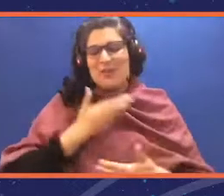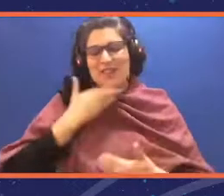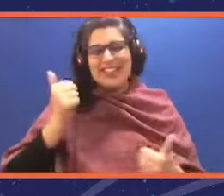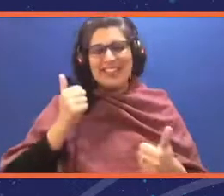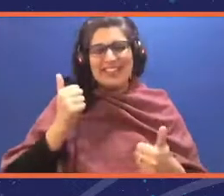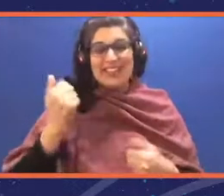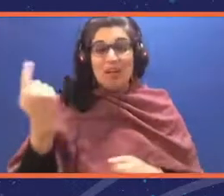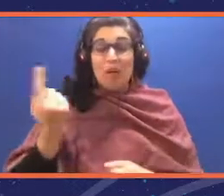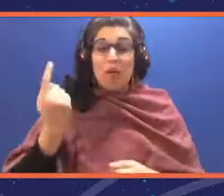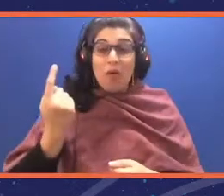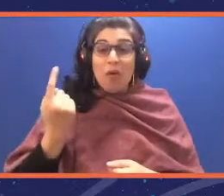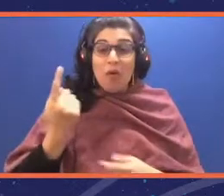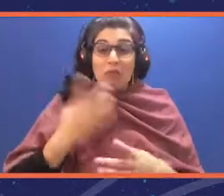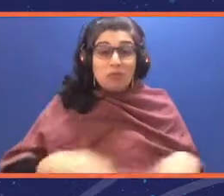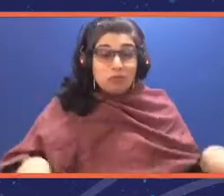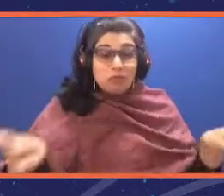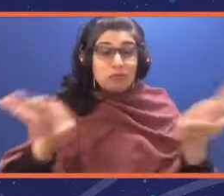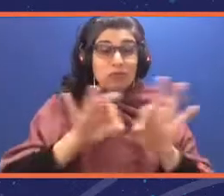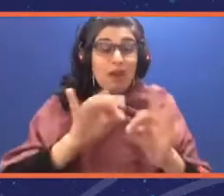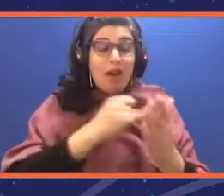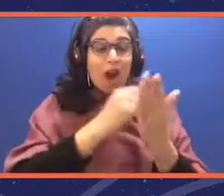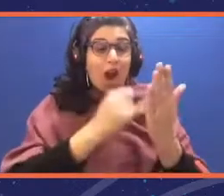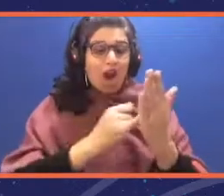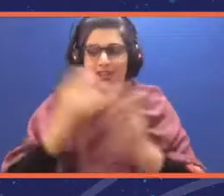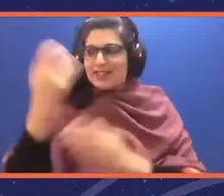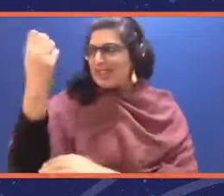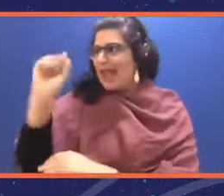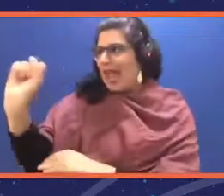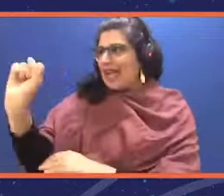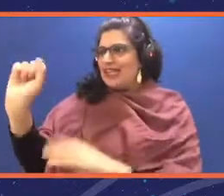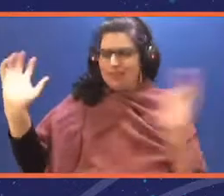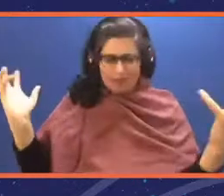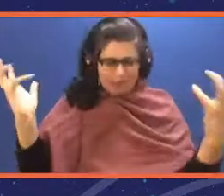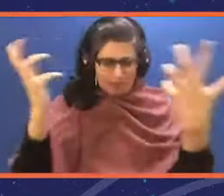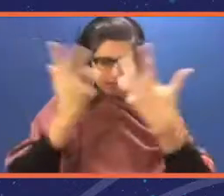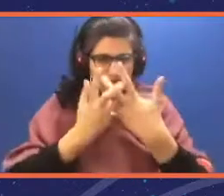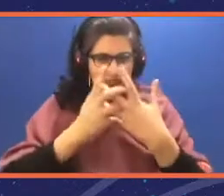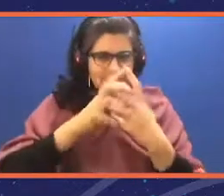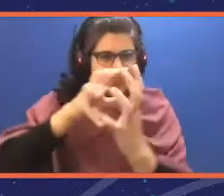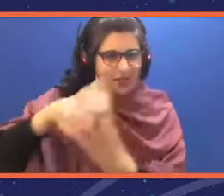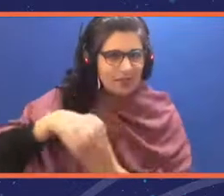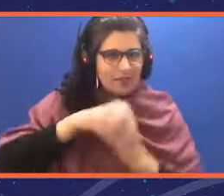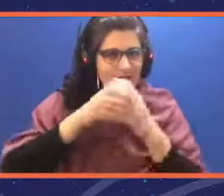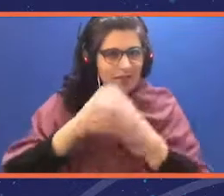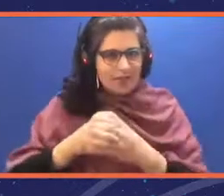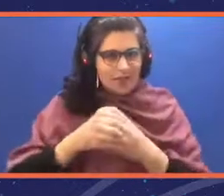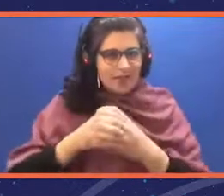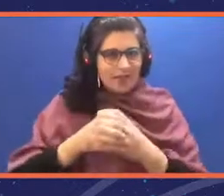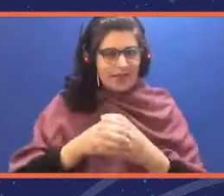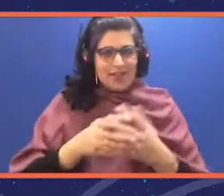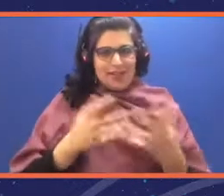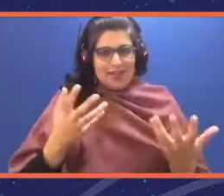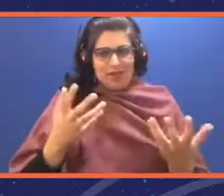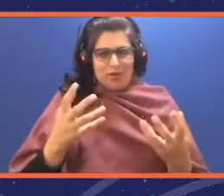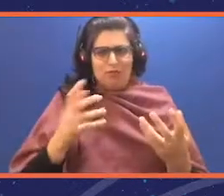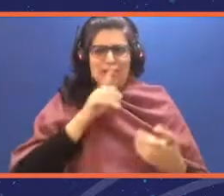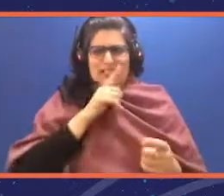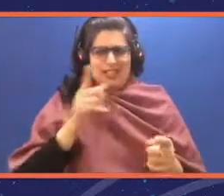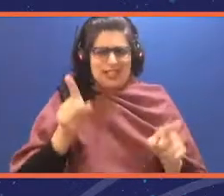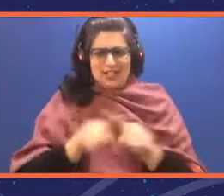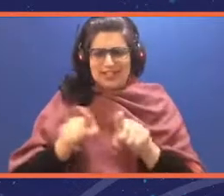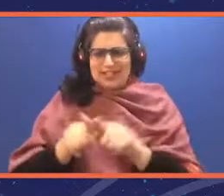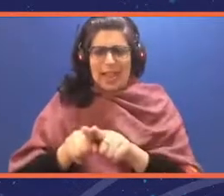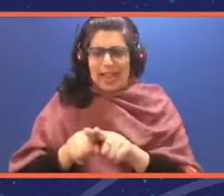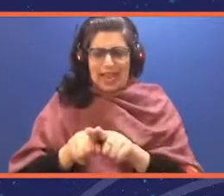key for us is how arts and activism intersect, coexist, or simply are just the same coin with a